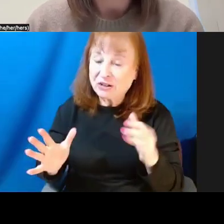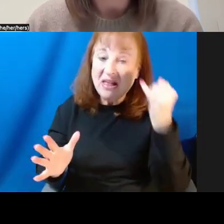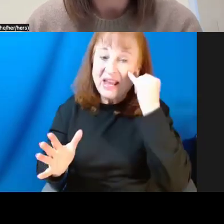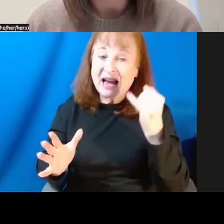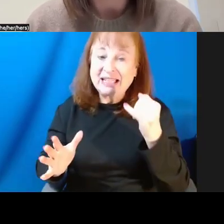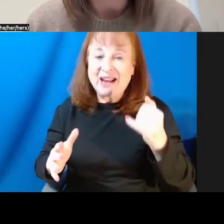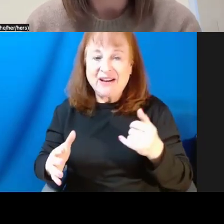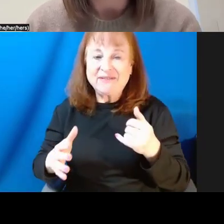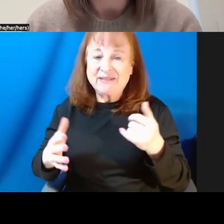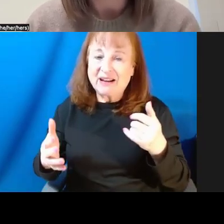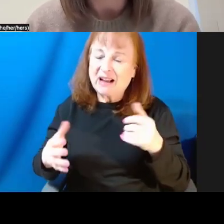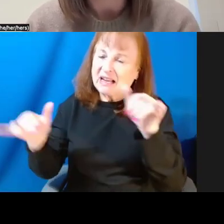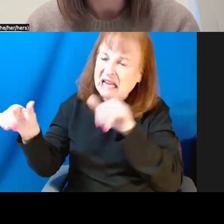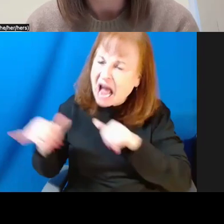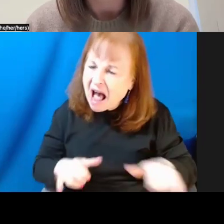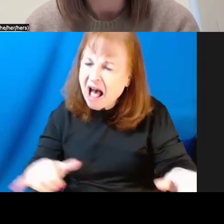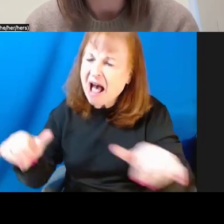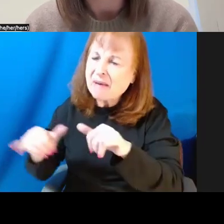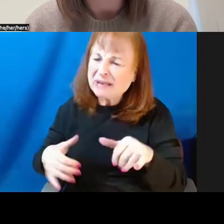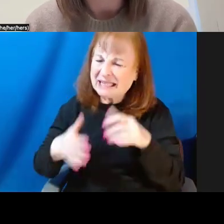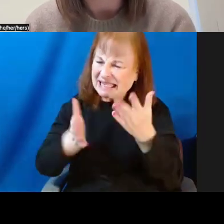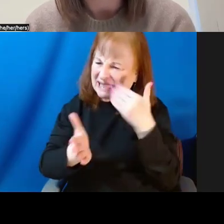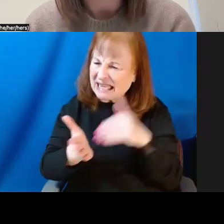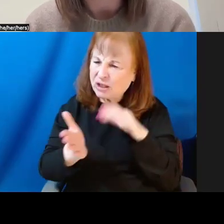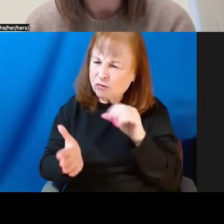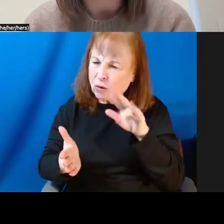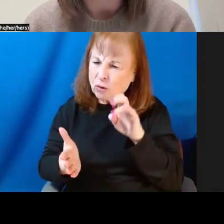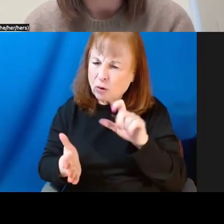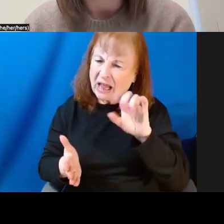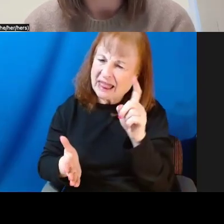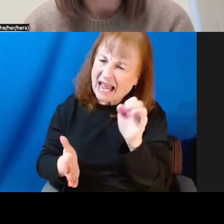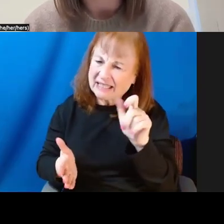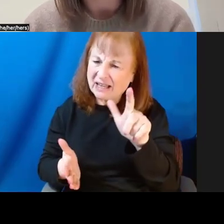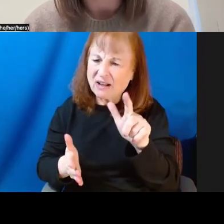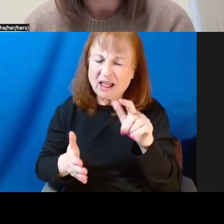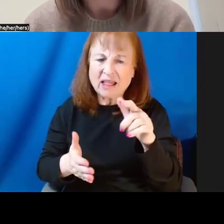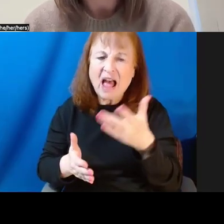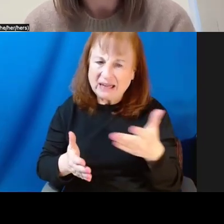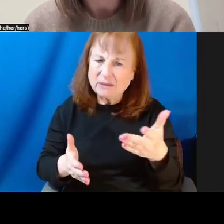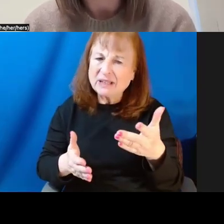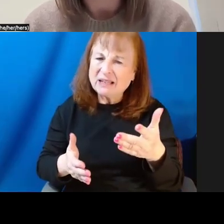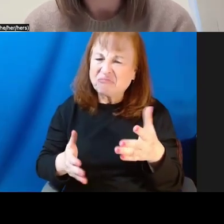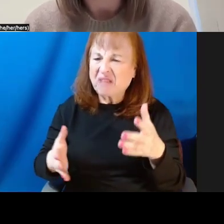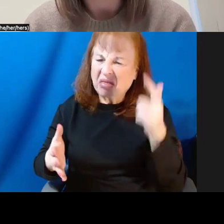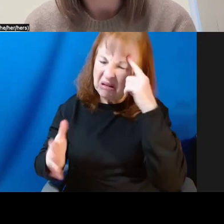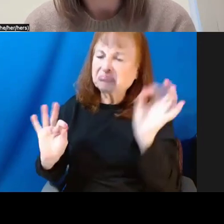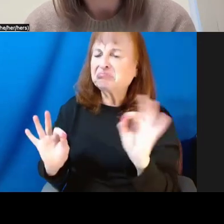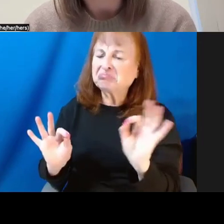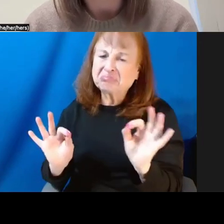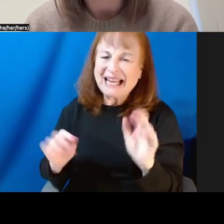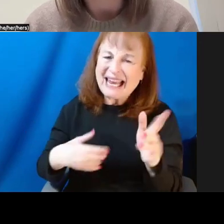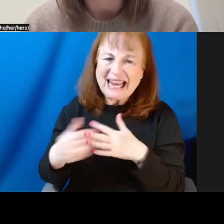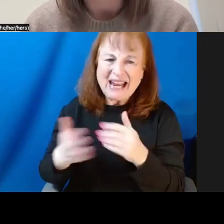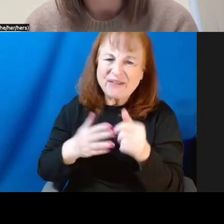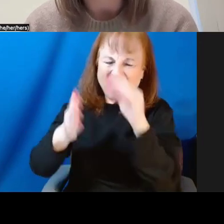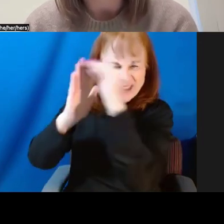of the existence of a common central core of lexical items is taken almost for granted, even if an explicit